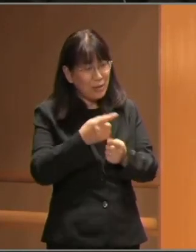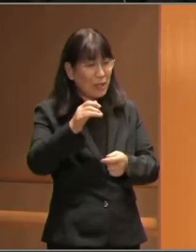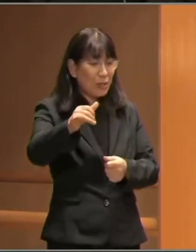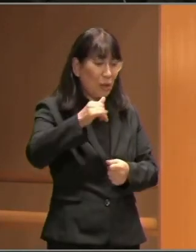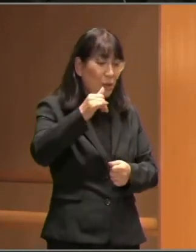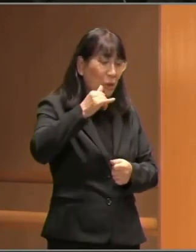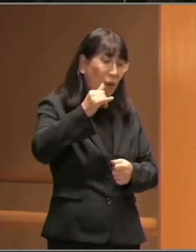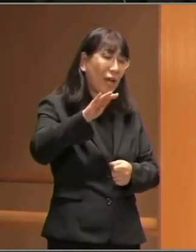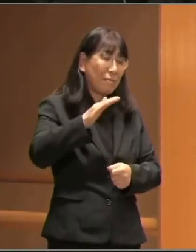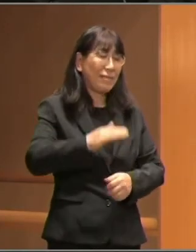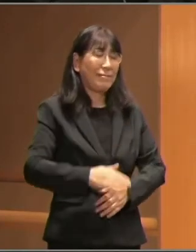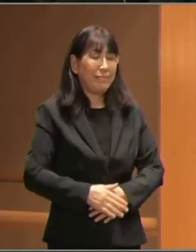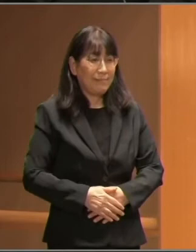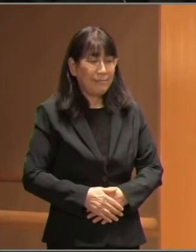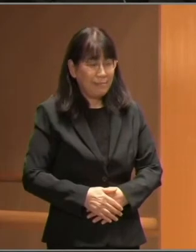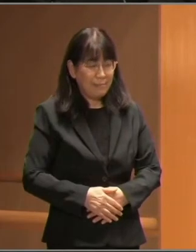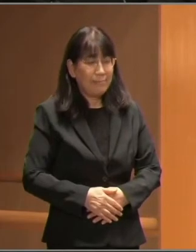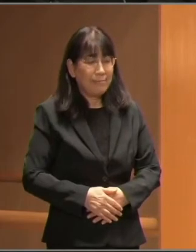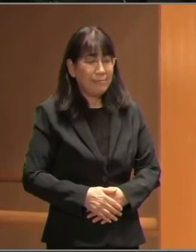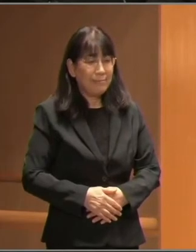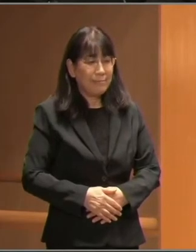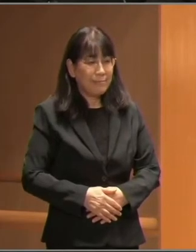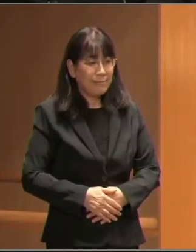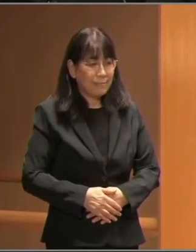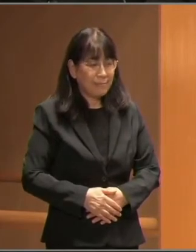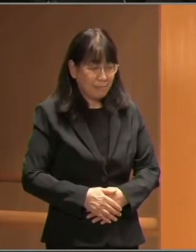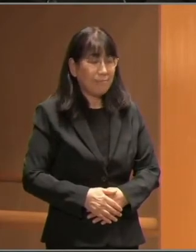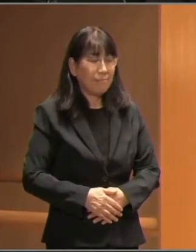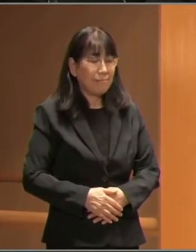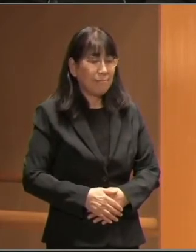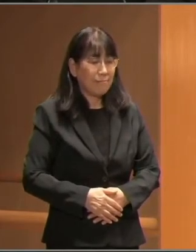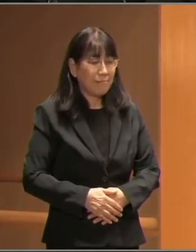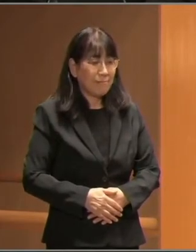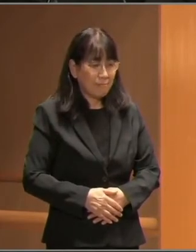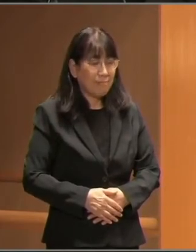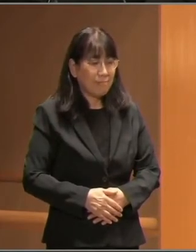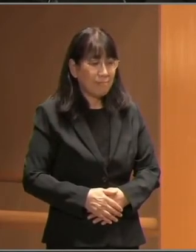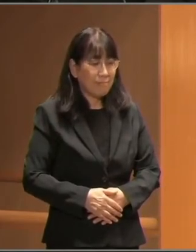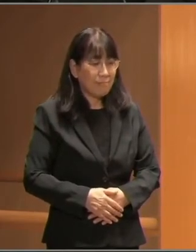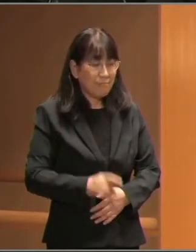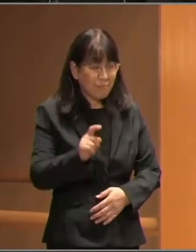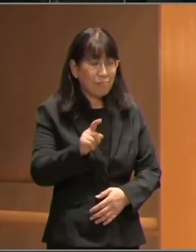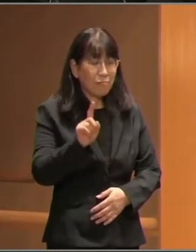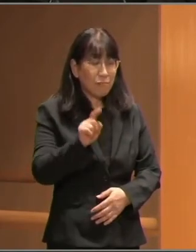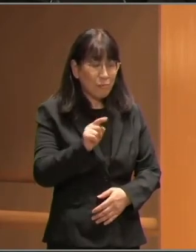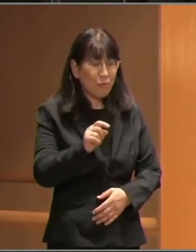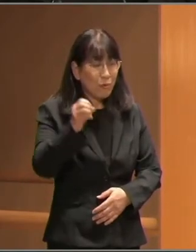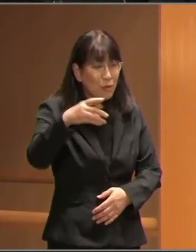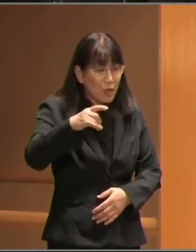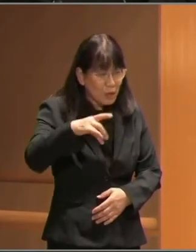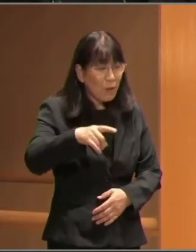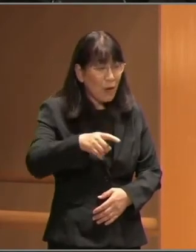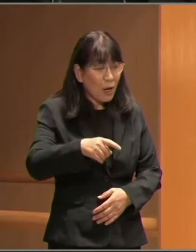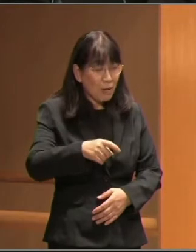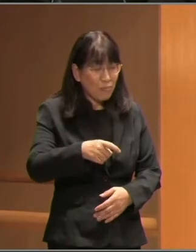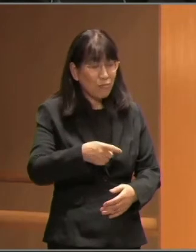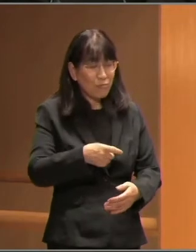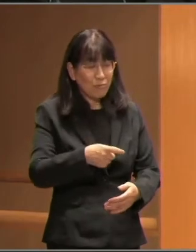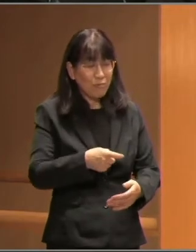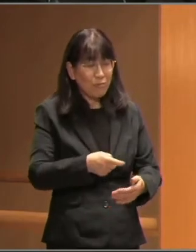LED to save energy? Well, indeed, LED is energy